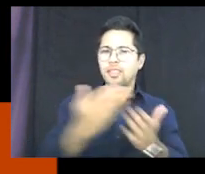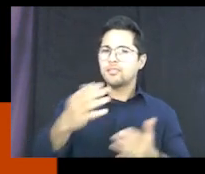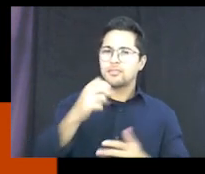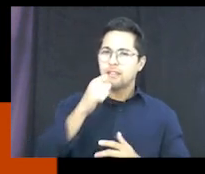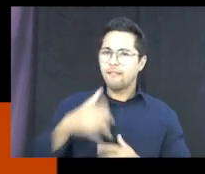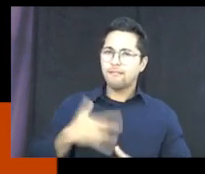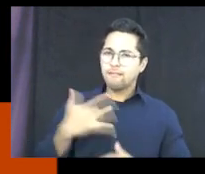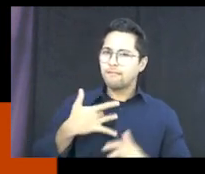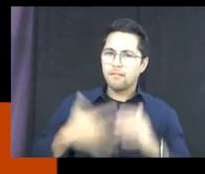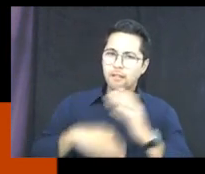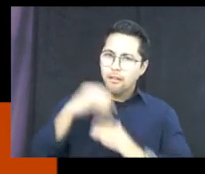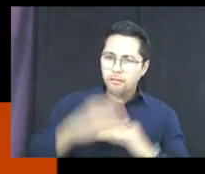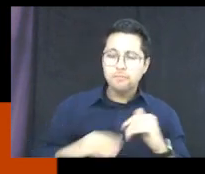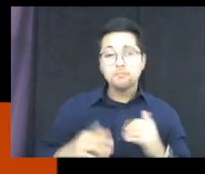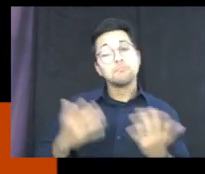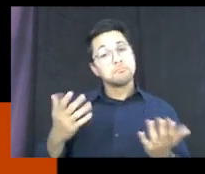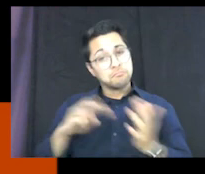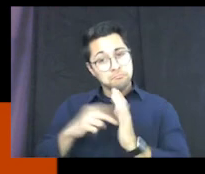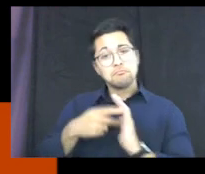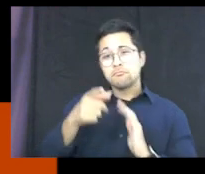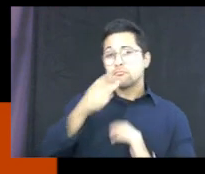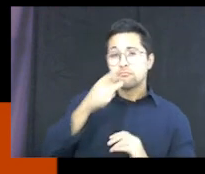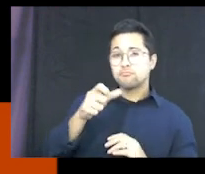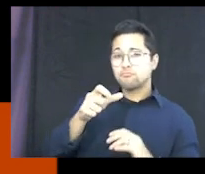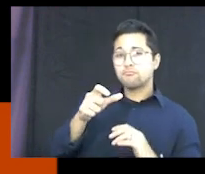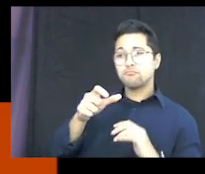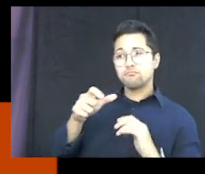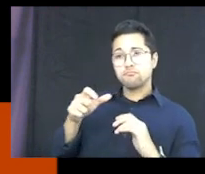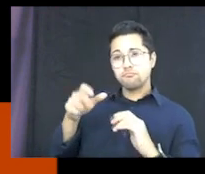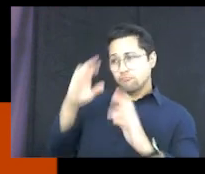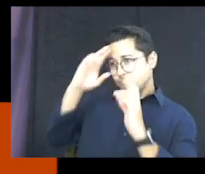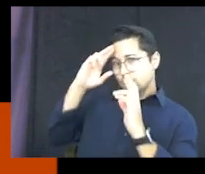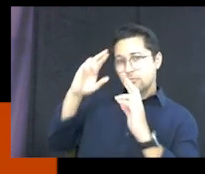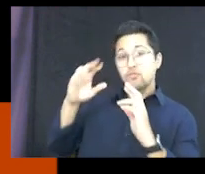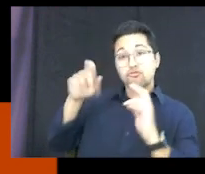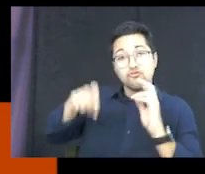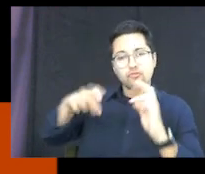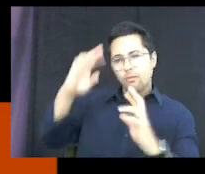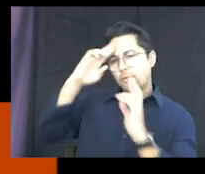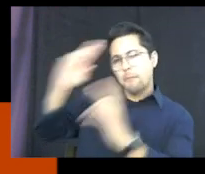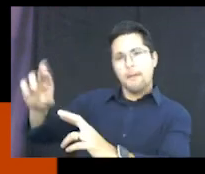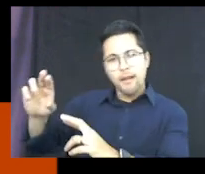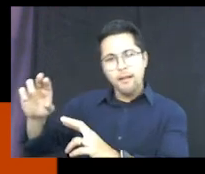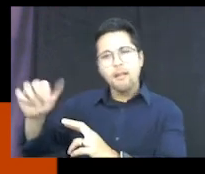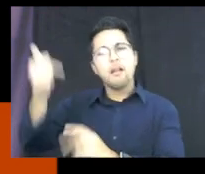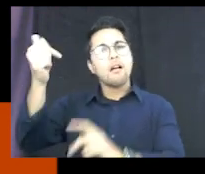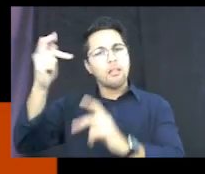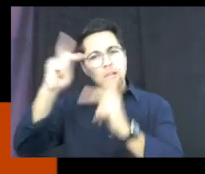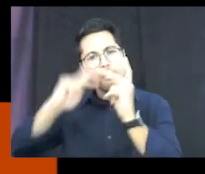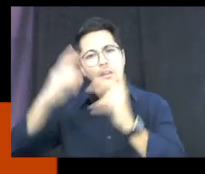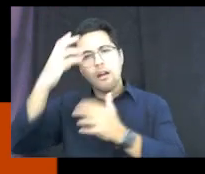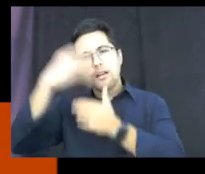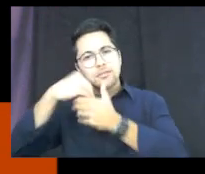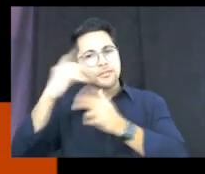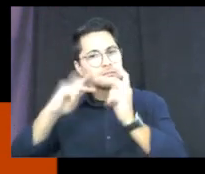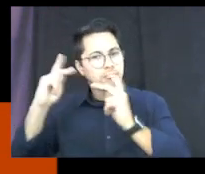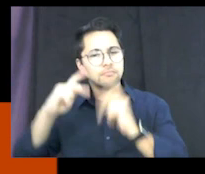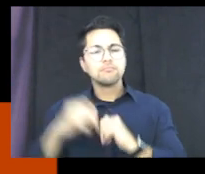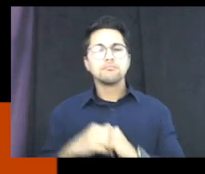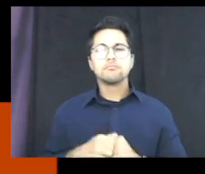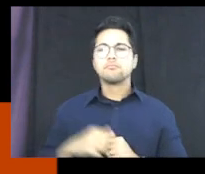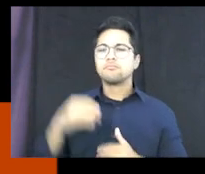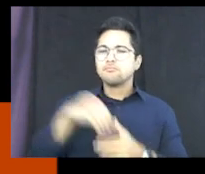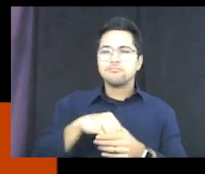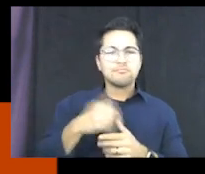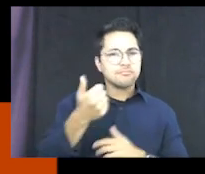uncomfortable. Therefore, you should ultimately respect the differences of other autistic people within any social